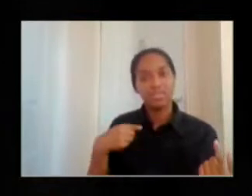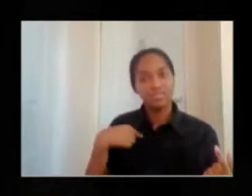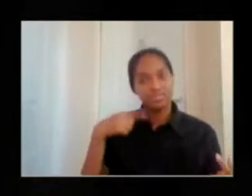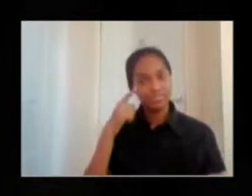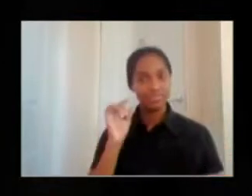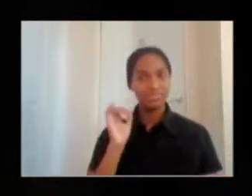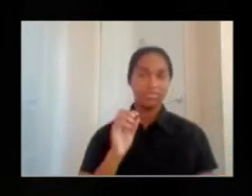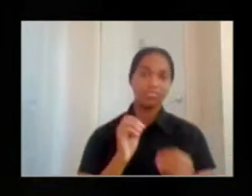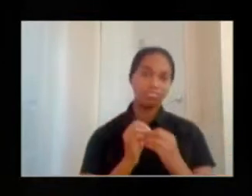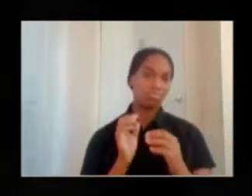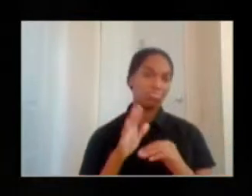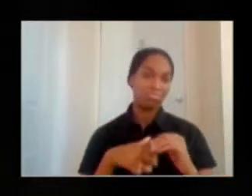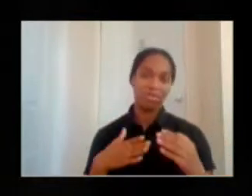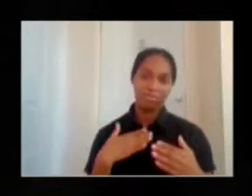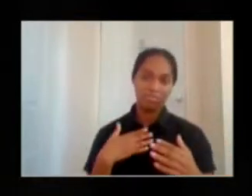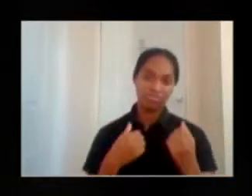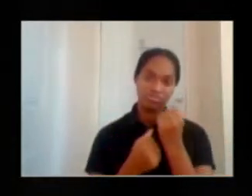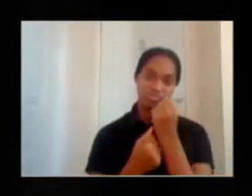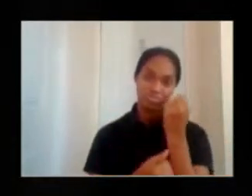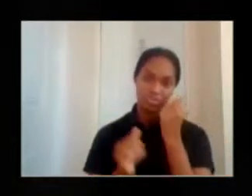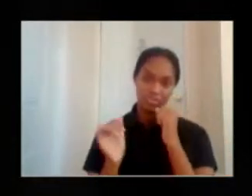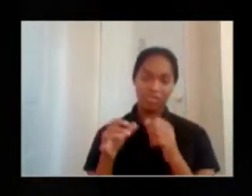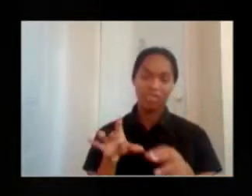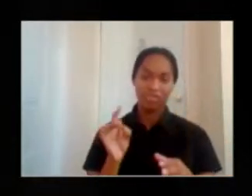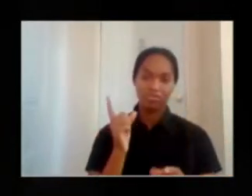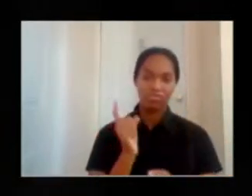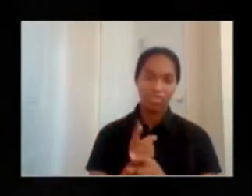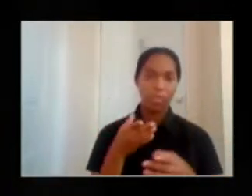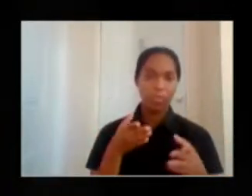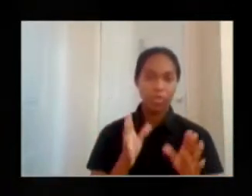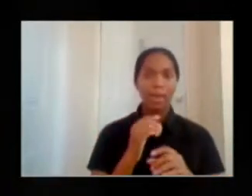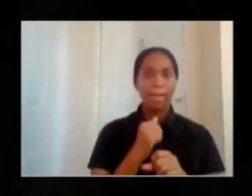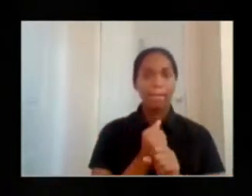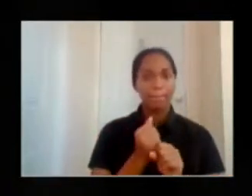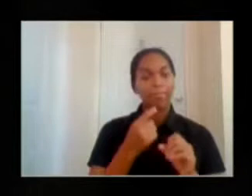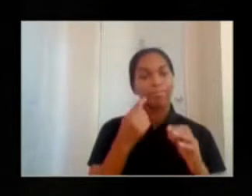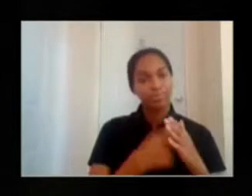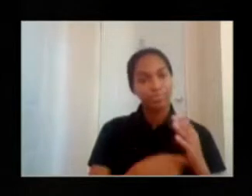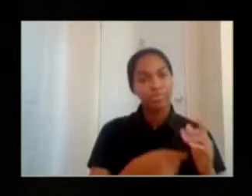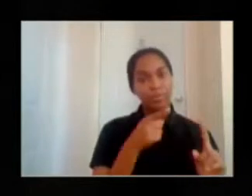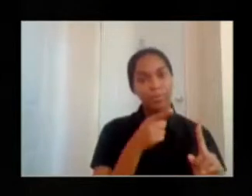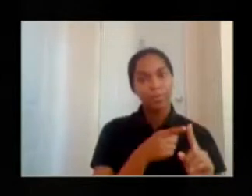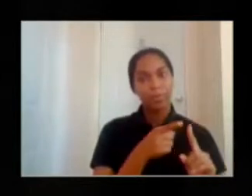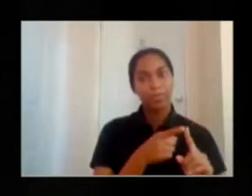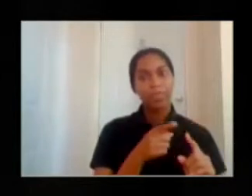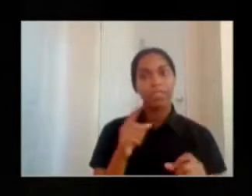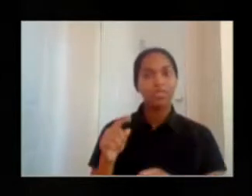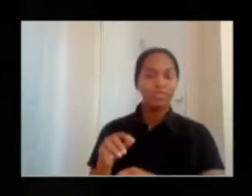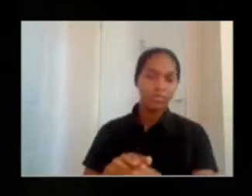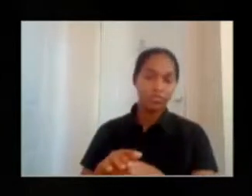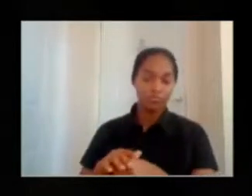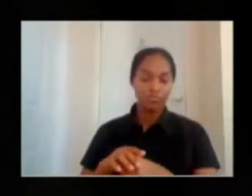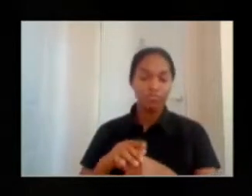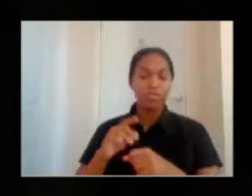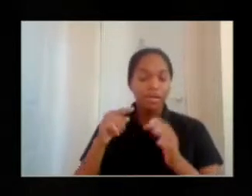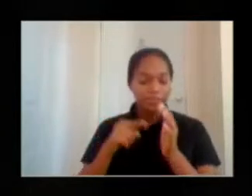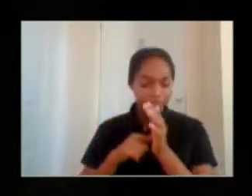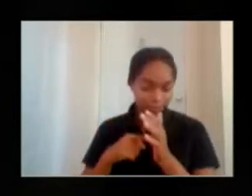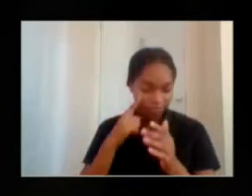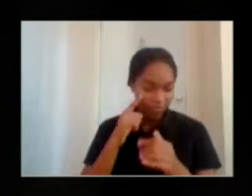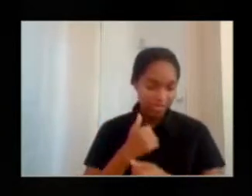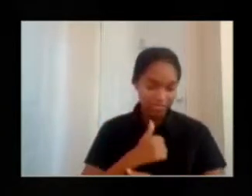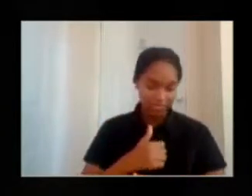more than happy to support it and then find a right way to make a price point, reasonable for everybody. I mean,